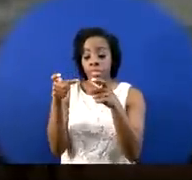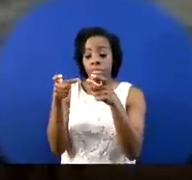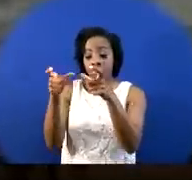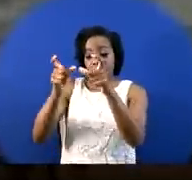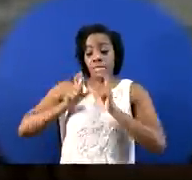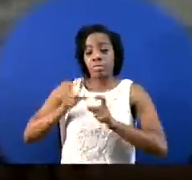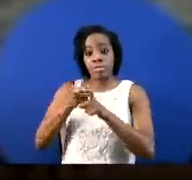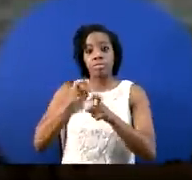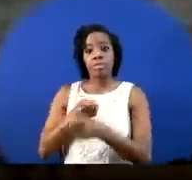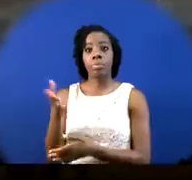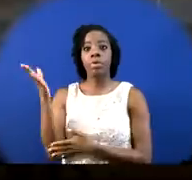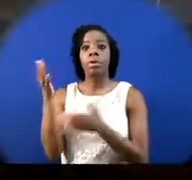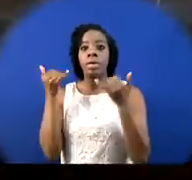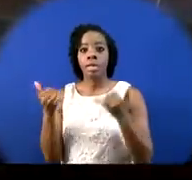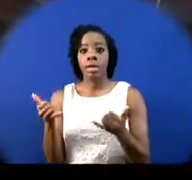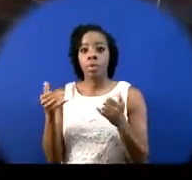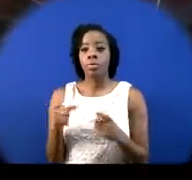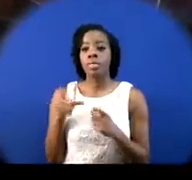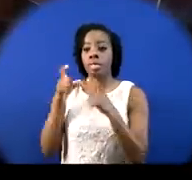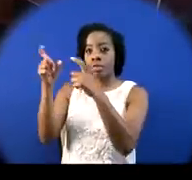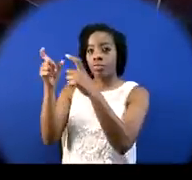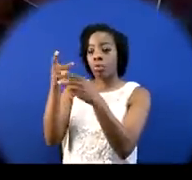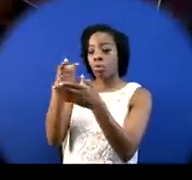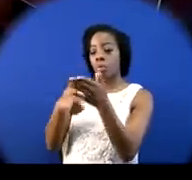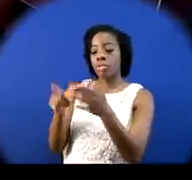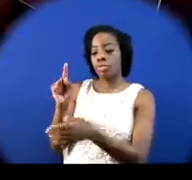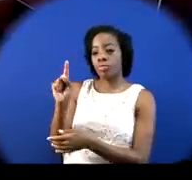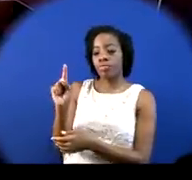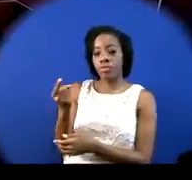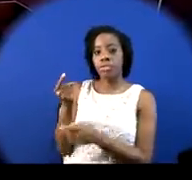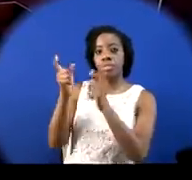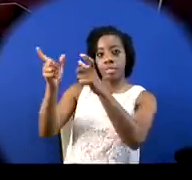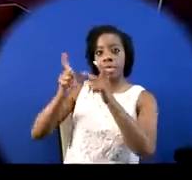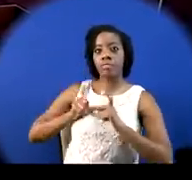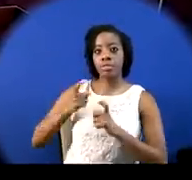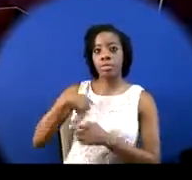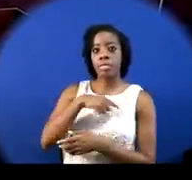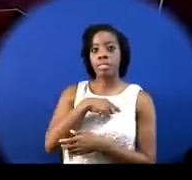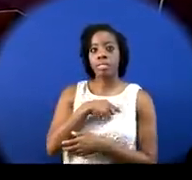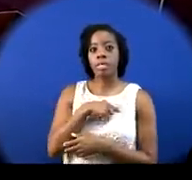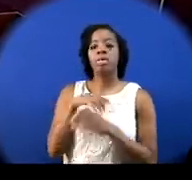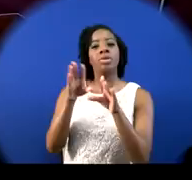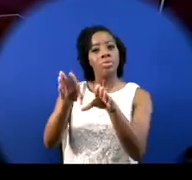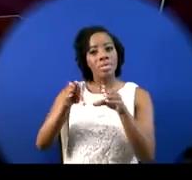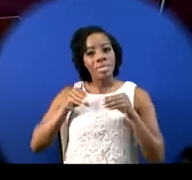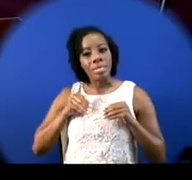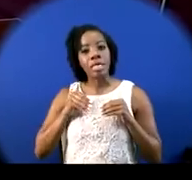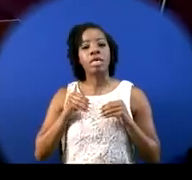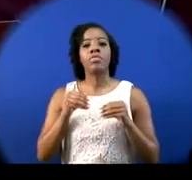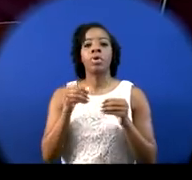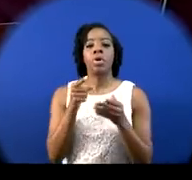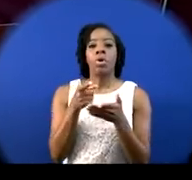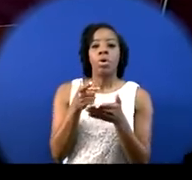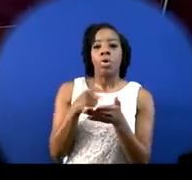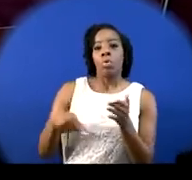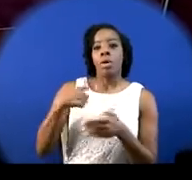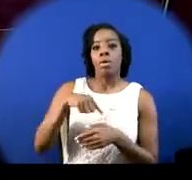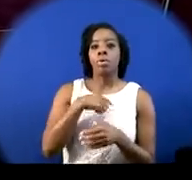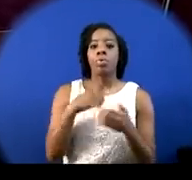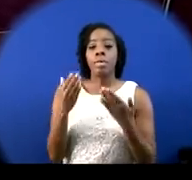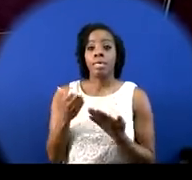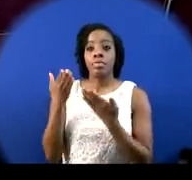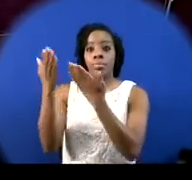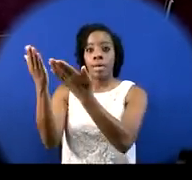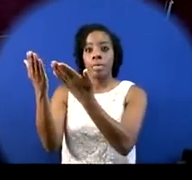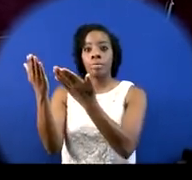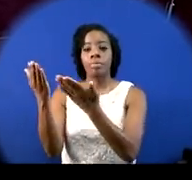as we give back to you what you have first given to us, we pray that you will receive from our hands, our glad hands, our grateful hands, what